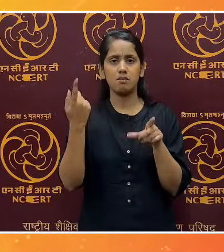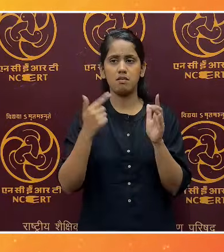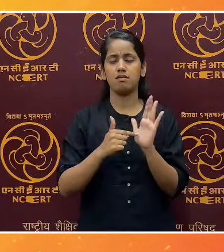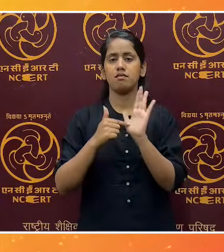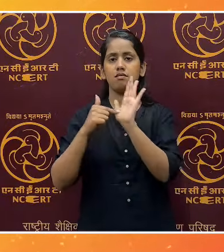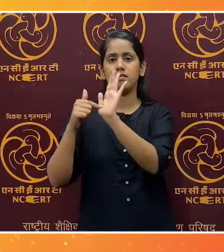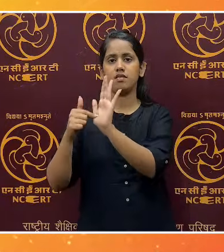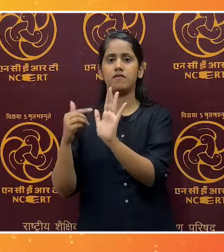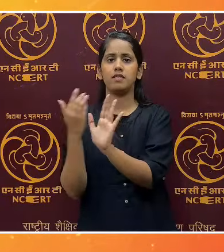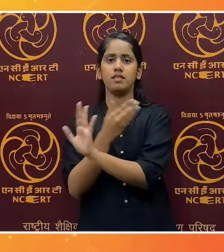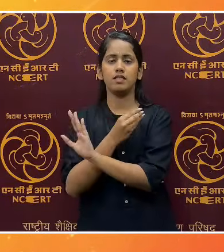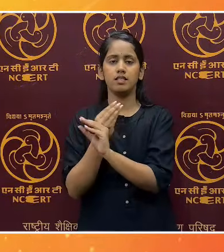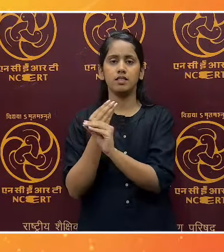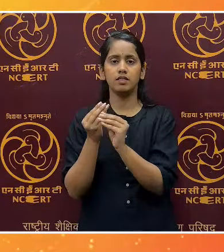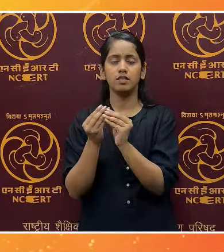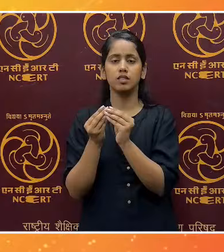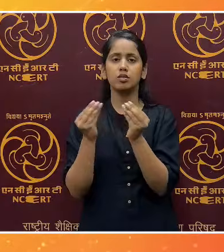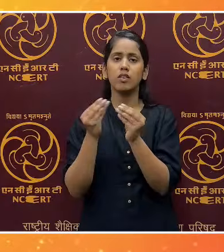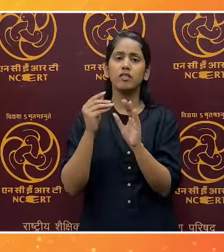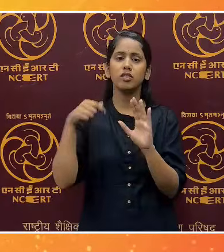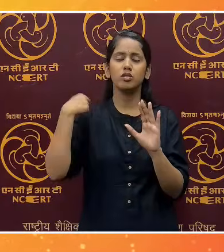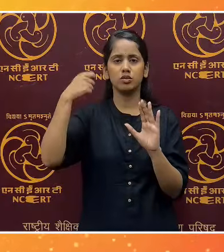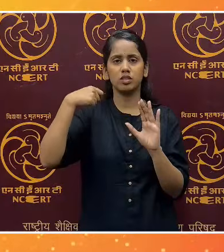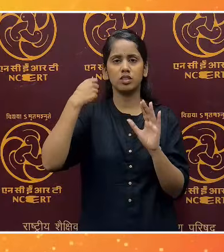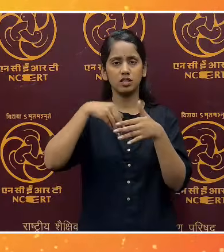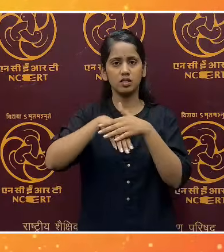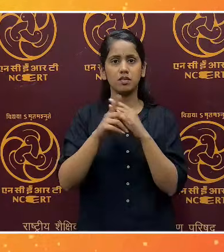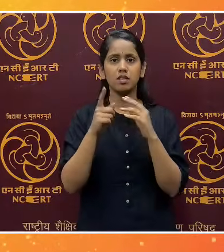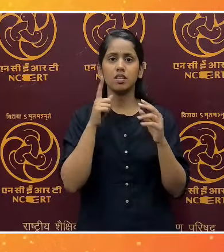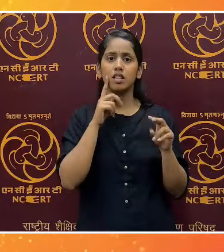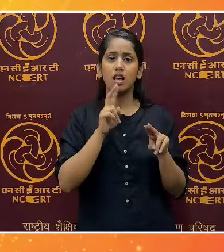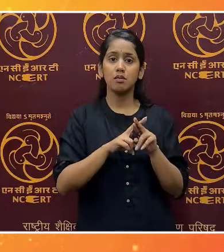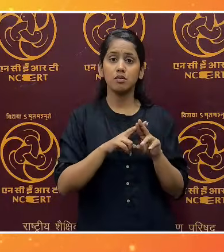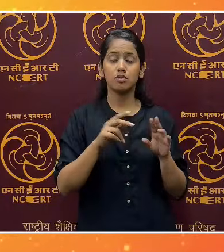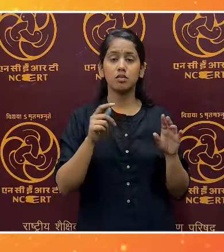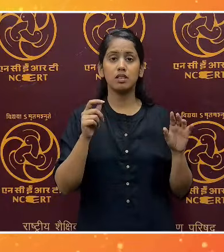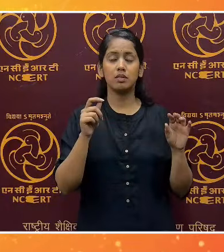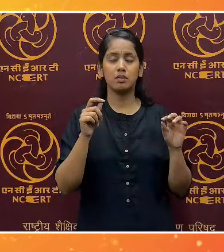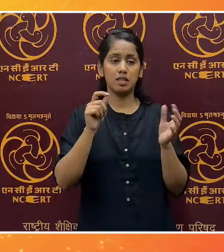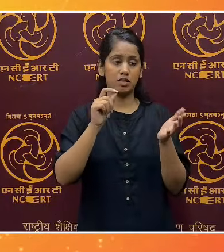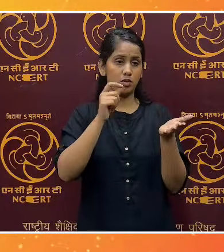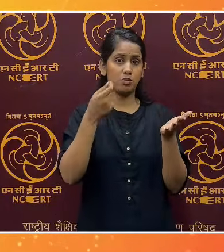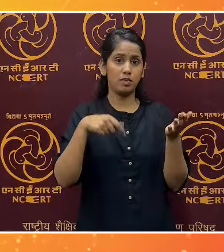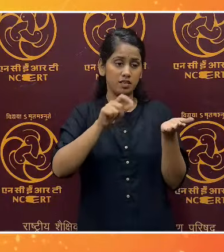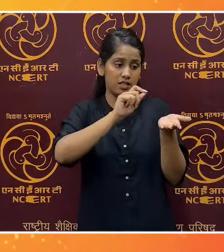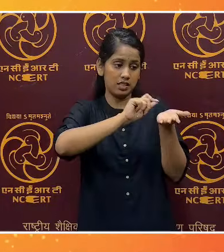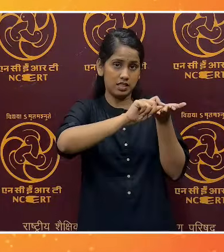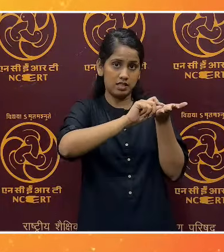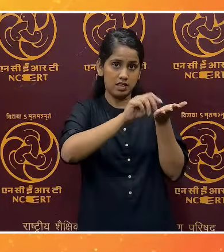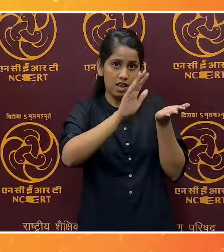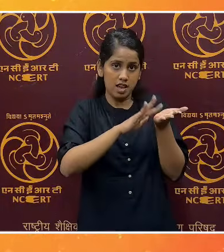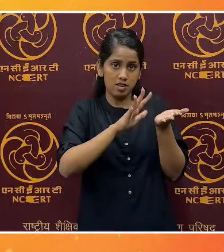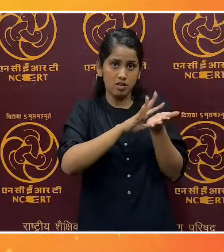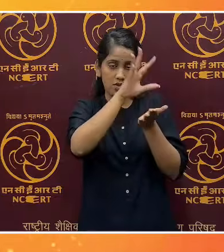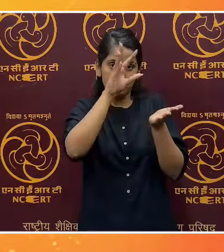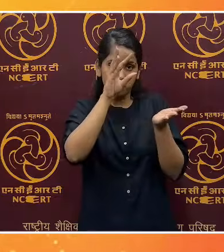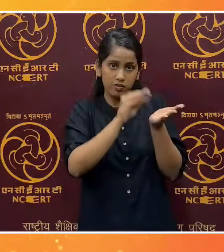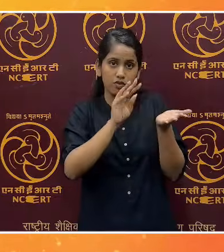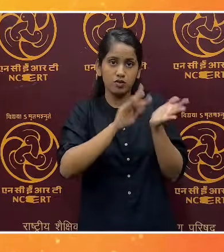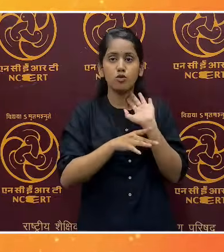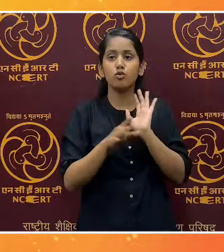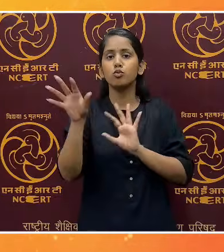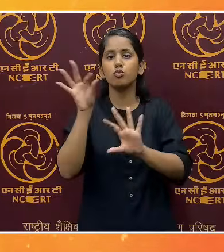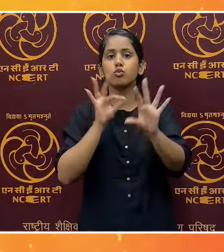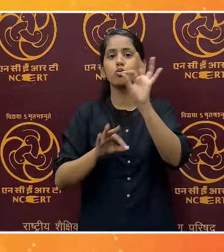formats of video production. So as per the script, as per the need of that script, we choose the